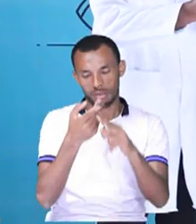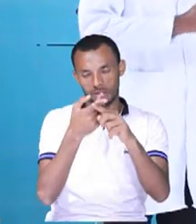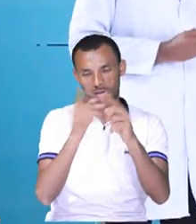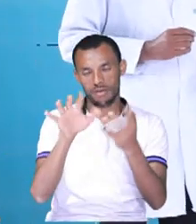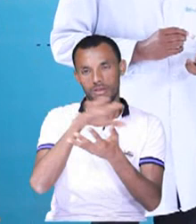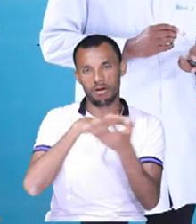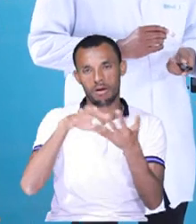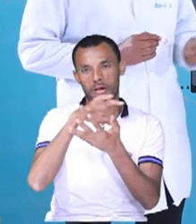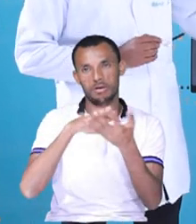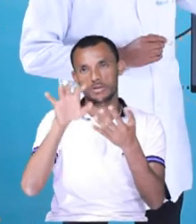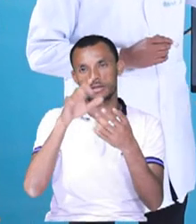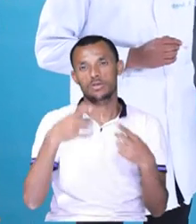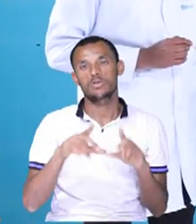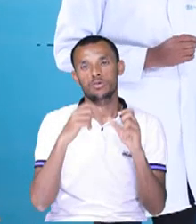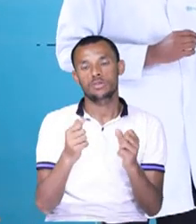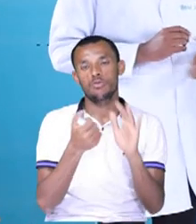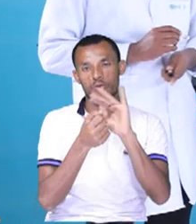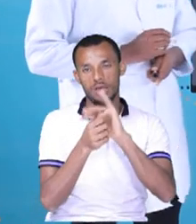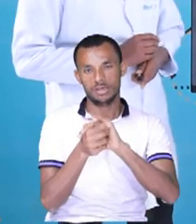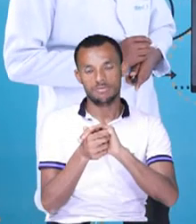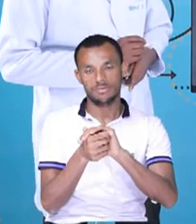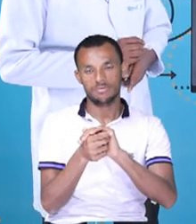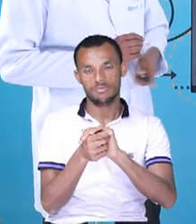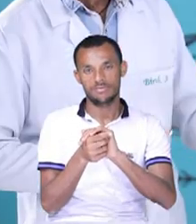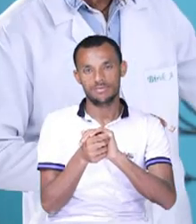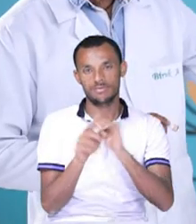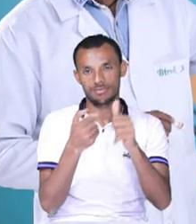Different reactions takes place. Example 1.